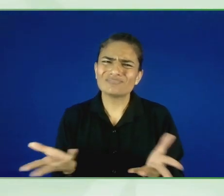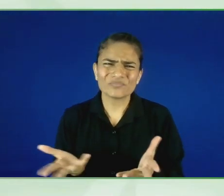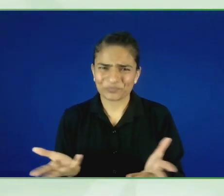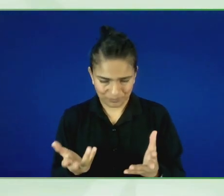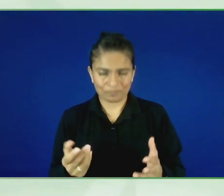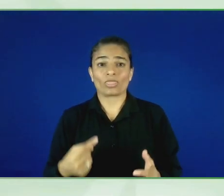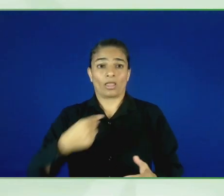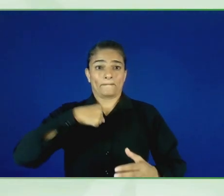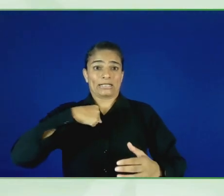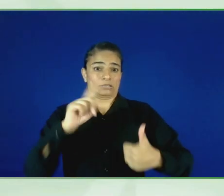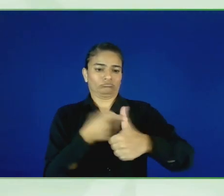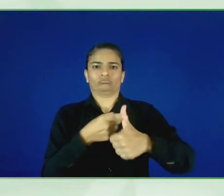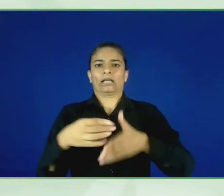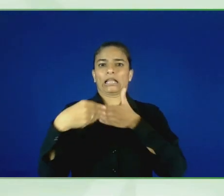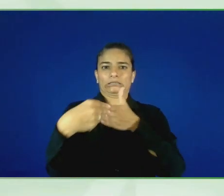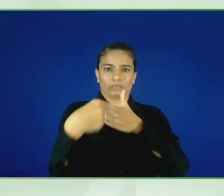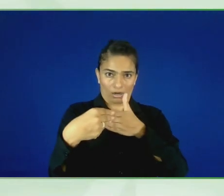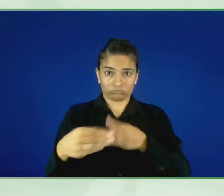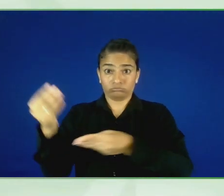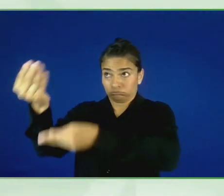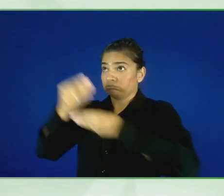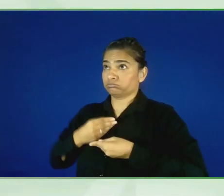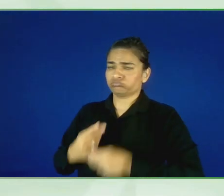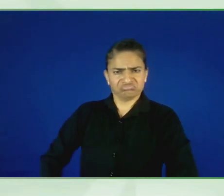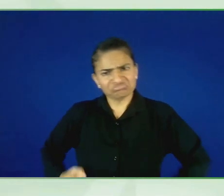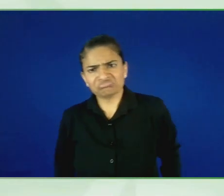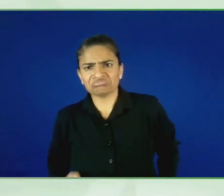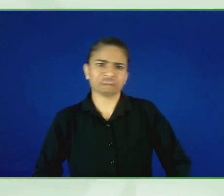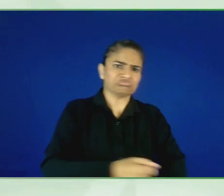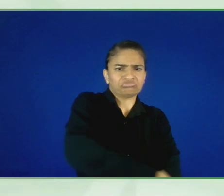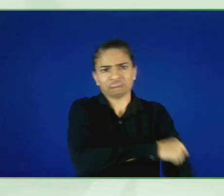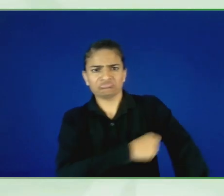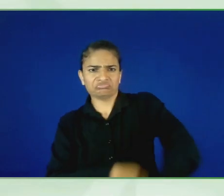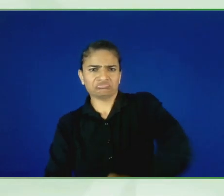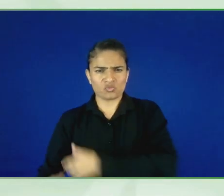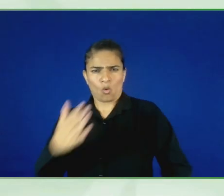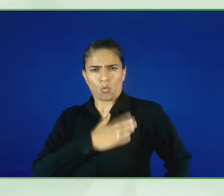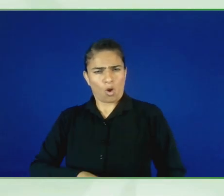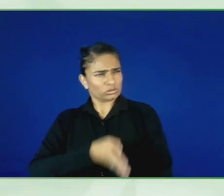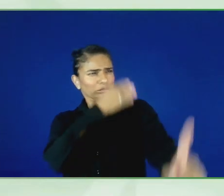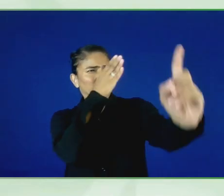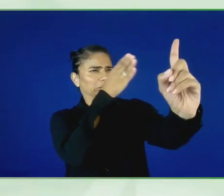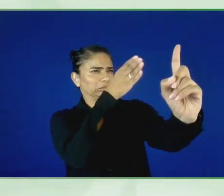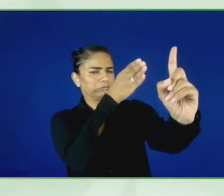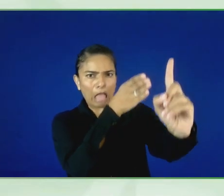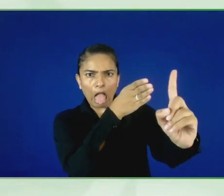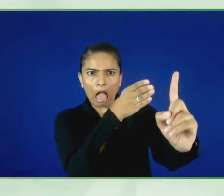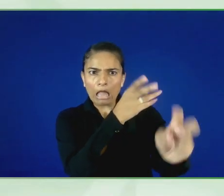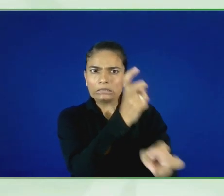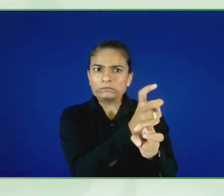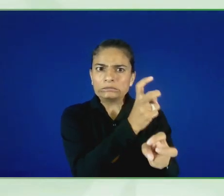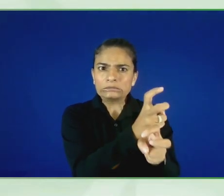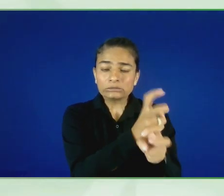Many of the leaders would love to do it, but at the end they don't dare it, or they don't have the support within the company.